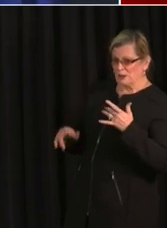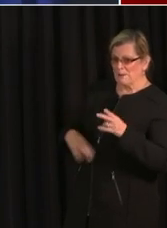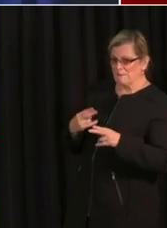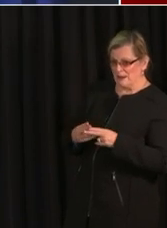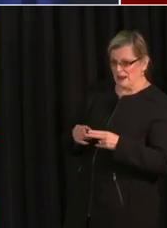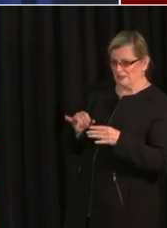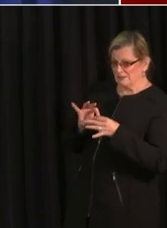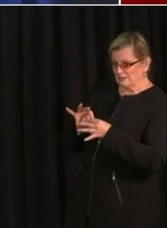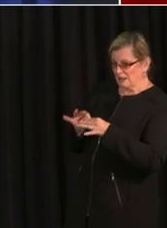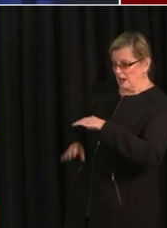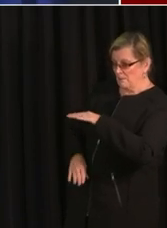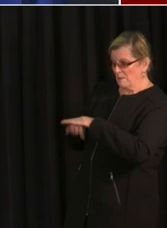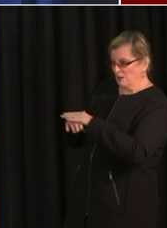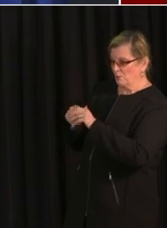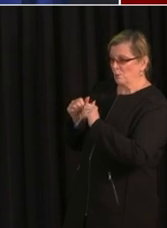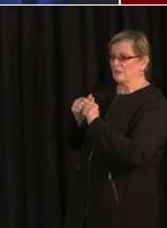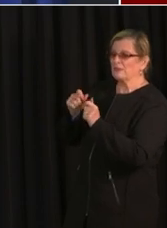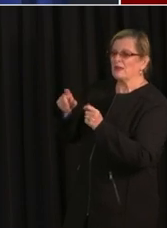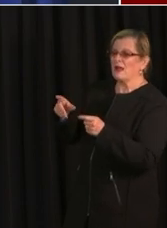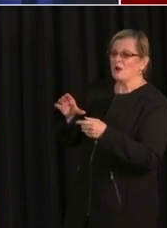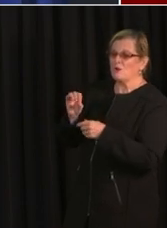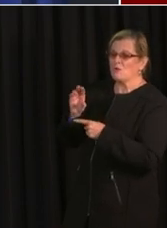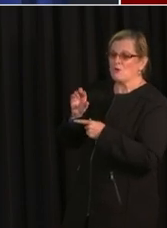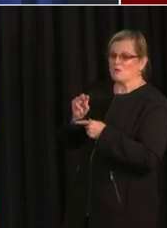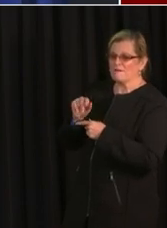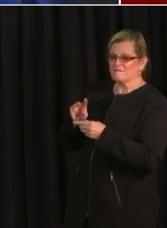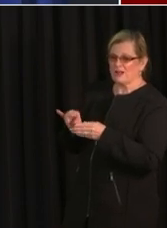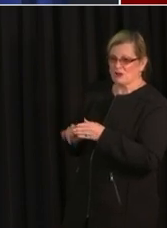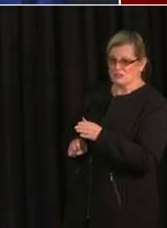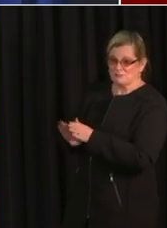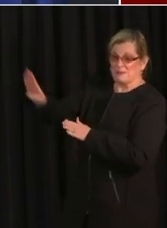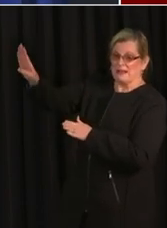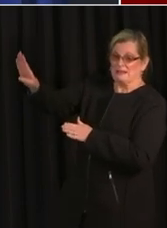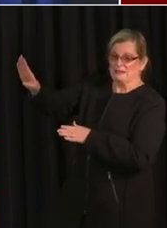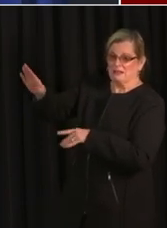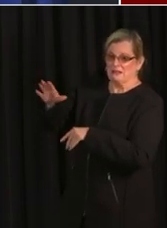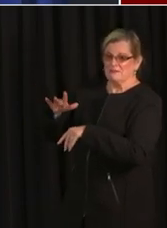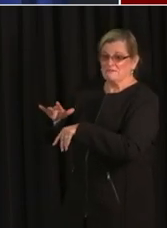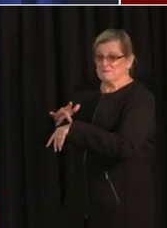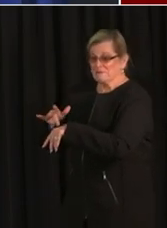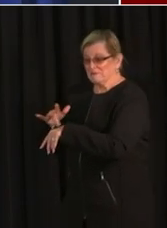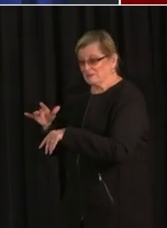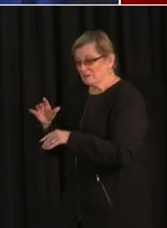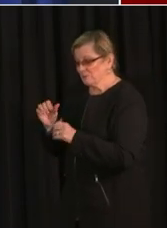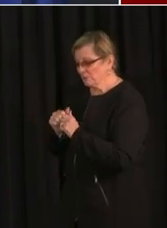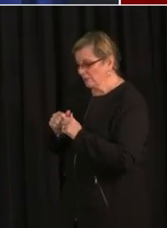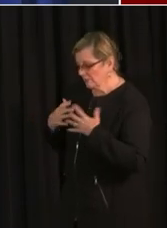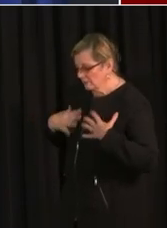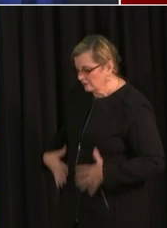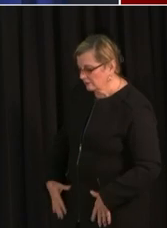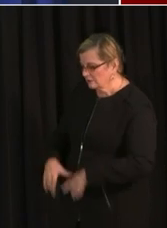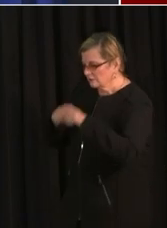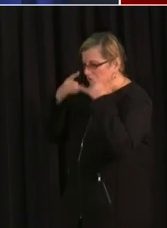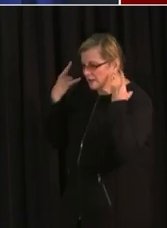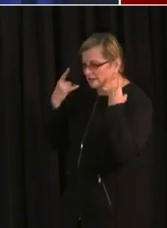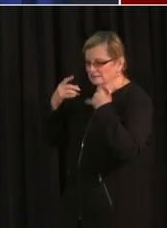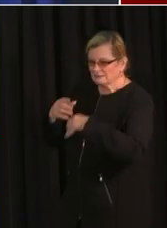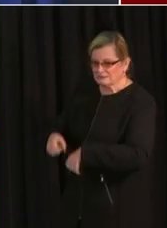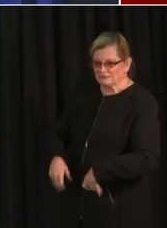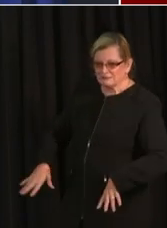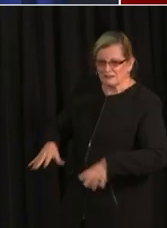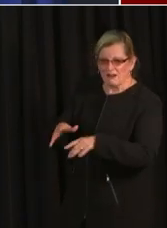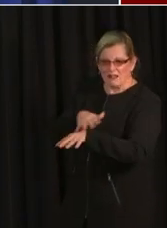medical surge, as well as personal protective equipment and the availability of personal protective equipment for our entire